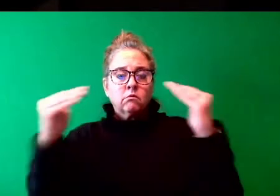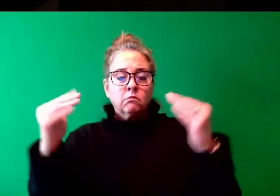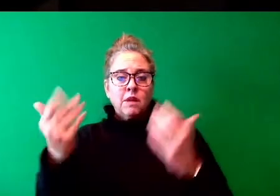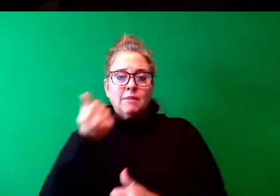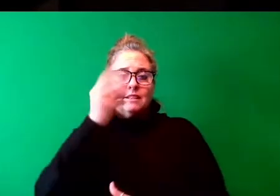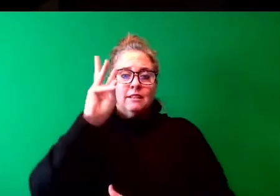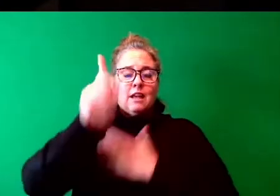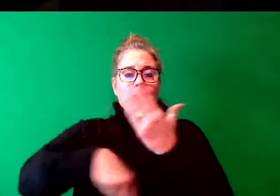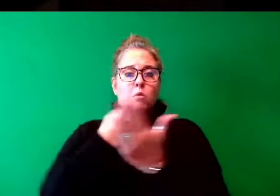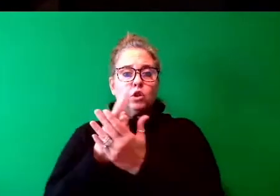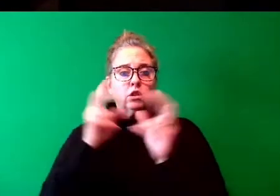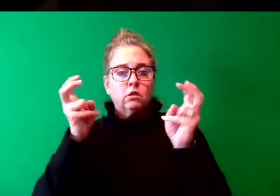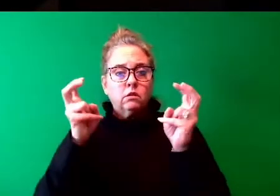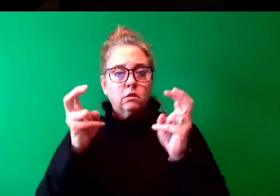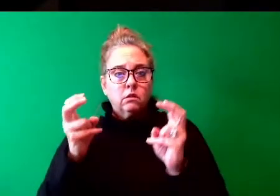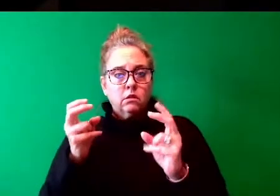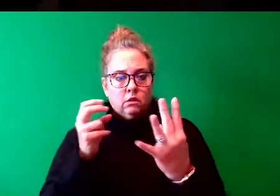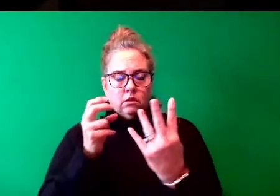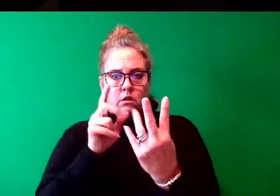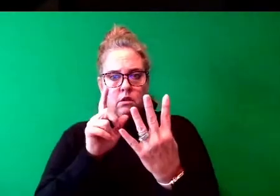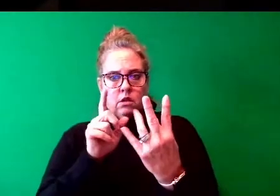than the usual 2.